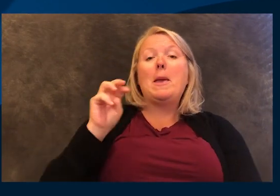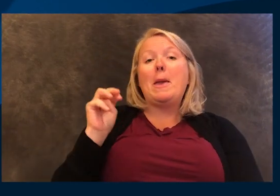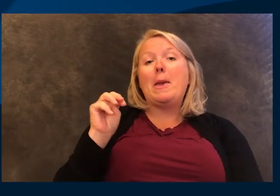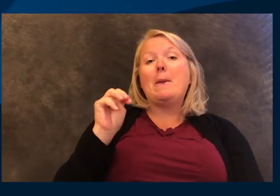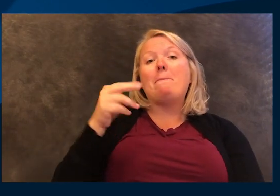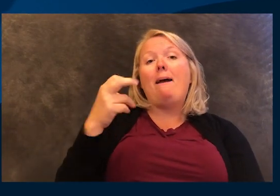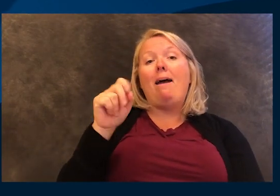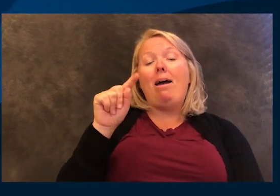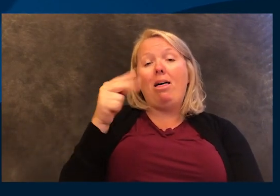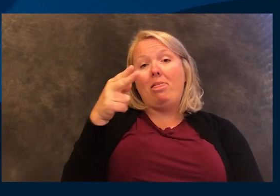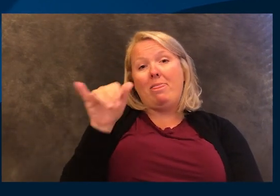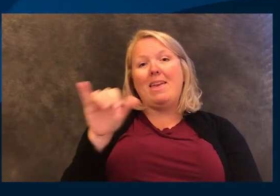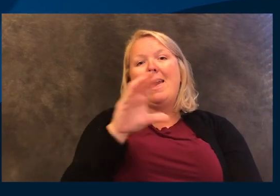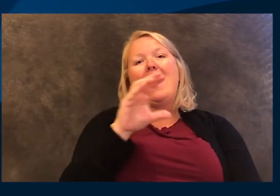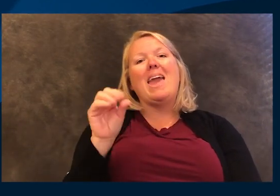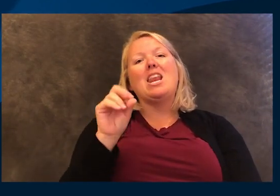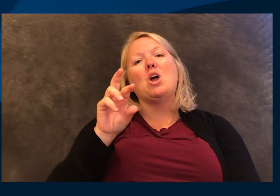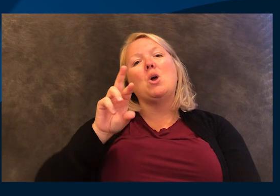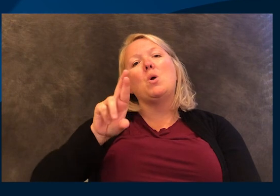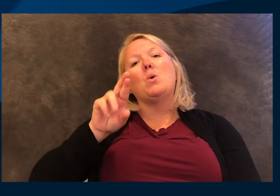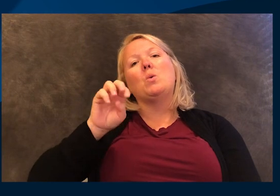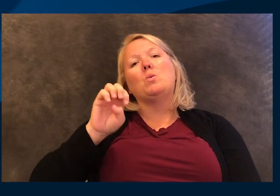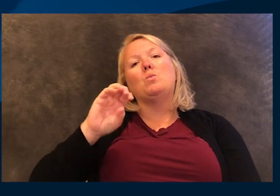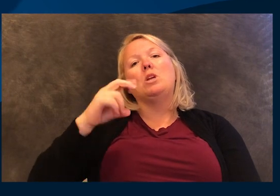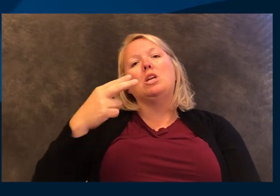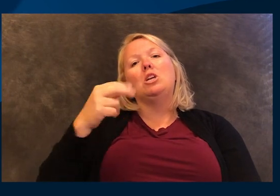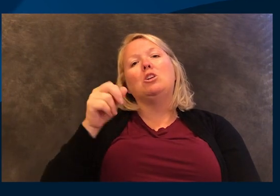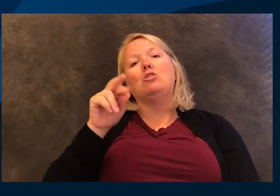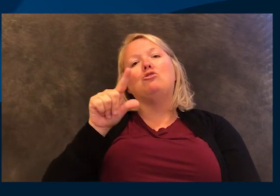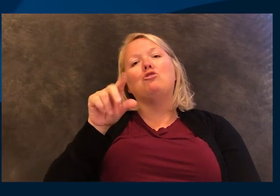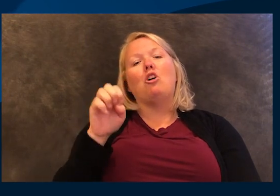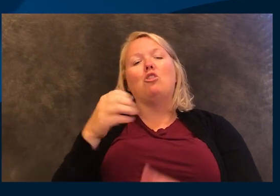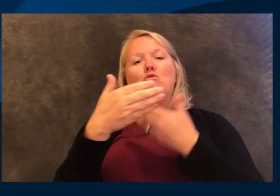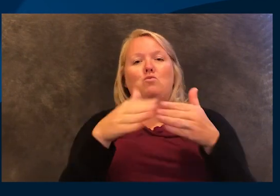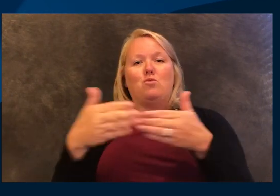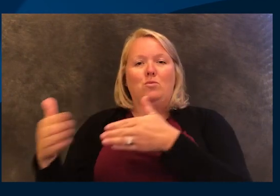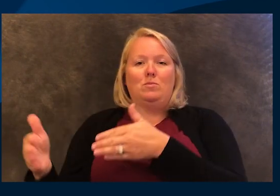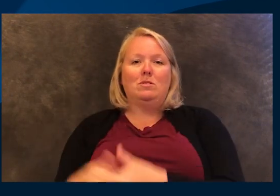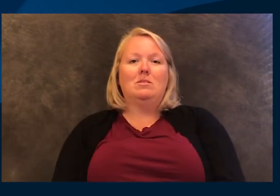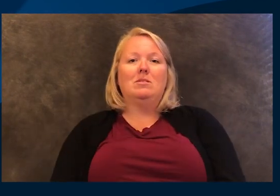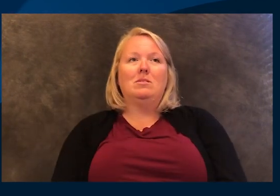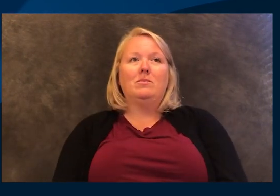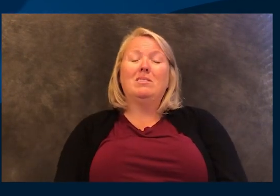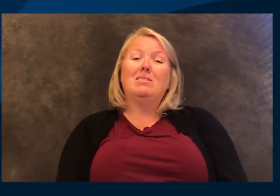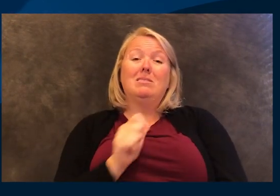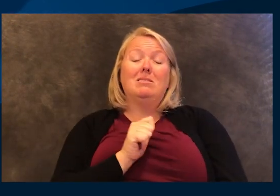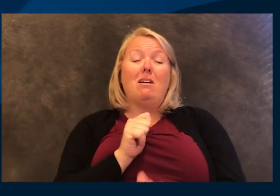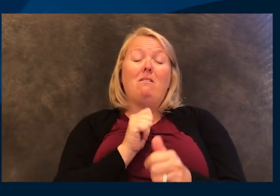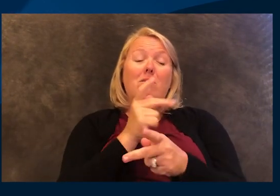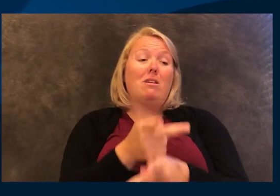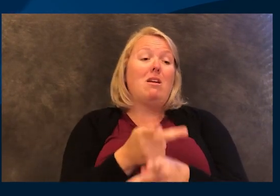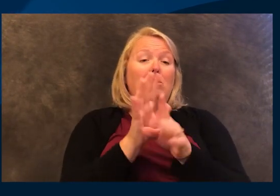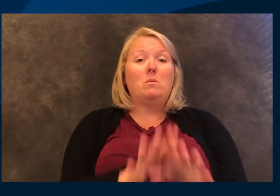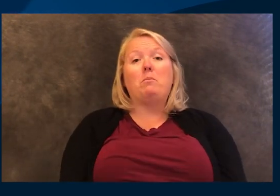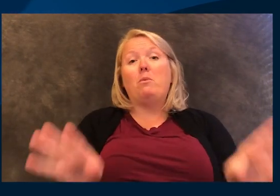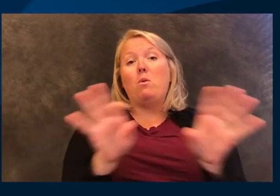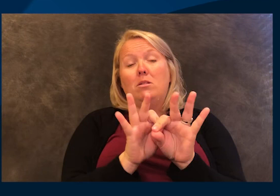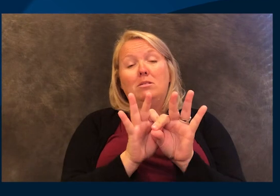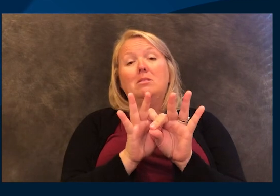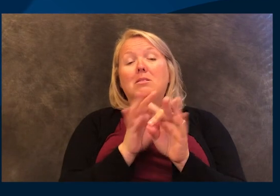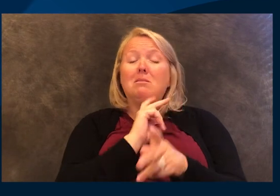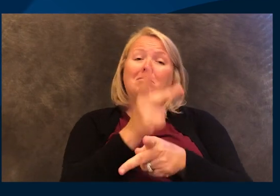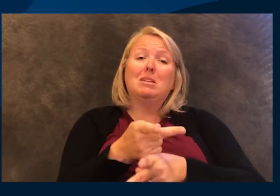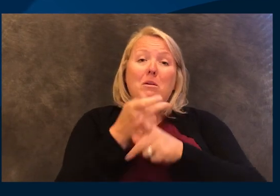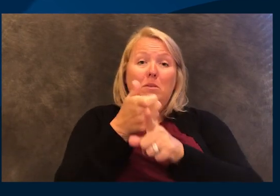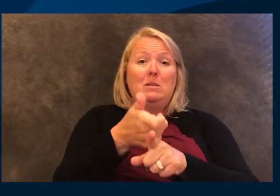and recharge rooms located on the Hill. Self-care is so important. We ask that you take care